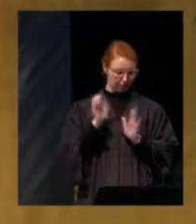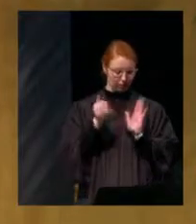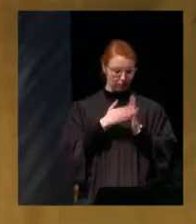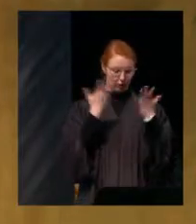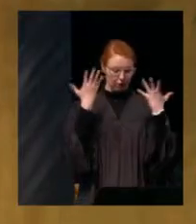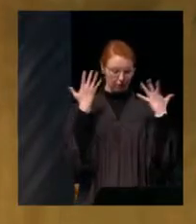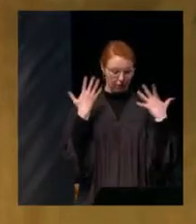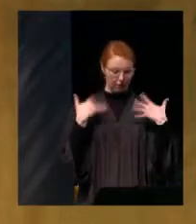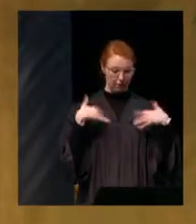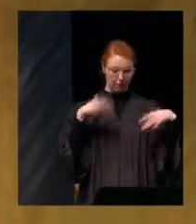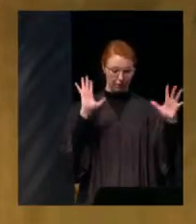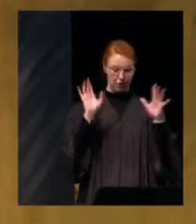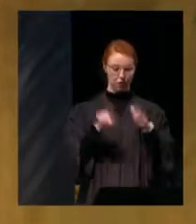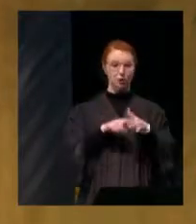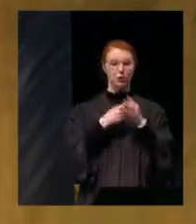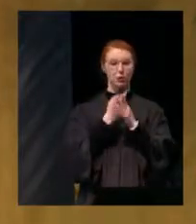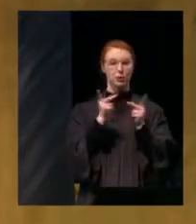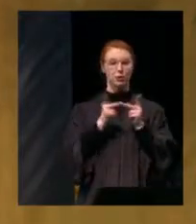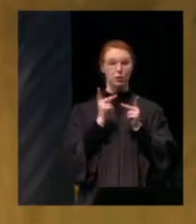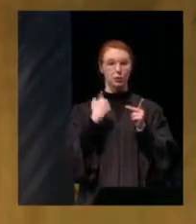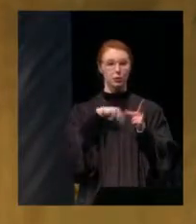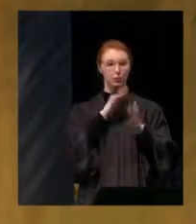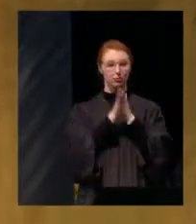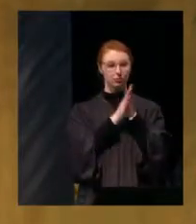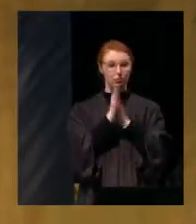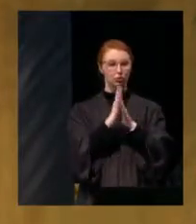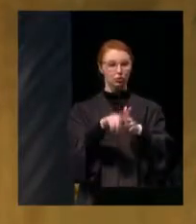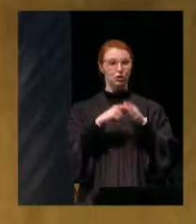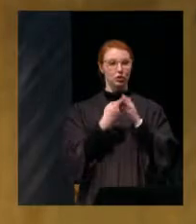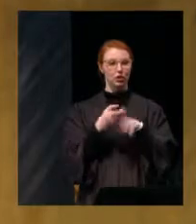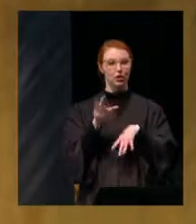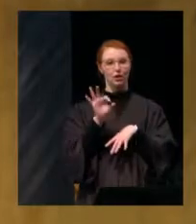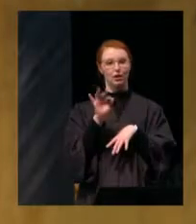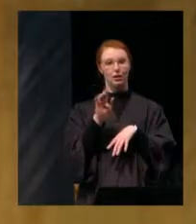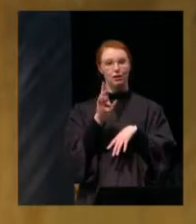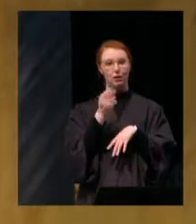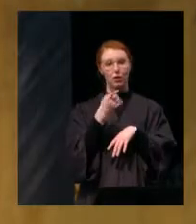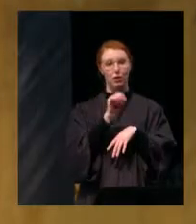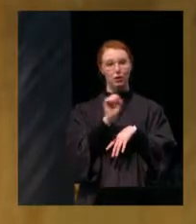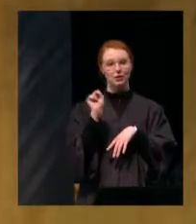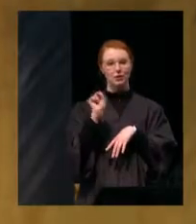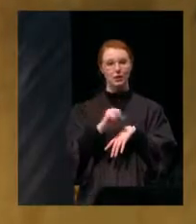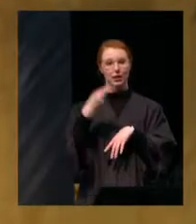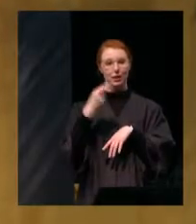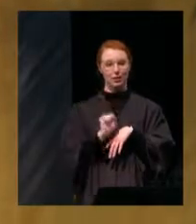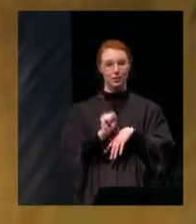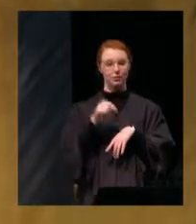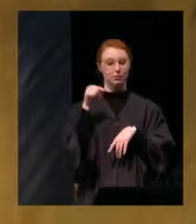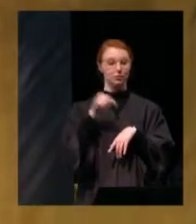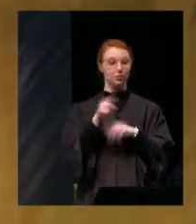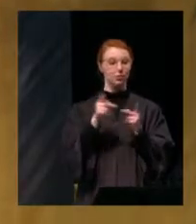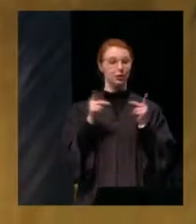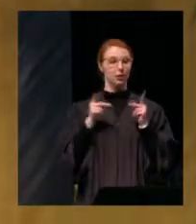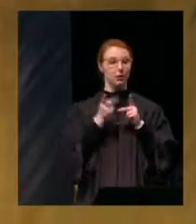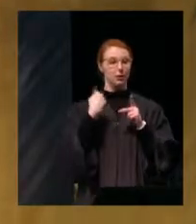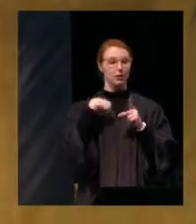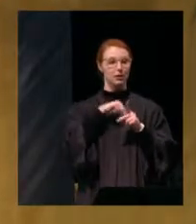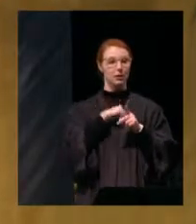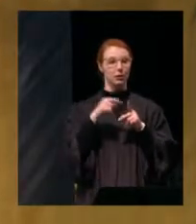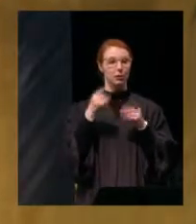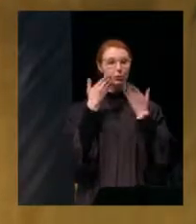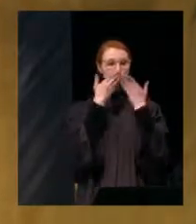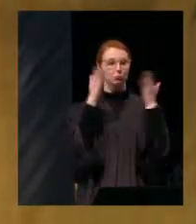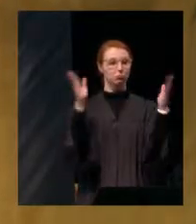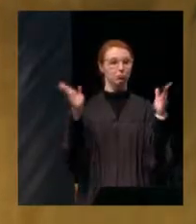entered a place that we were all eager to get to, Fargo South High School. Fargo South was a place our eyes were opened up to new